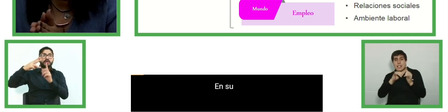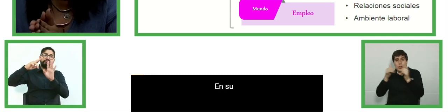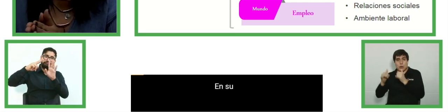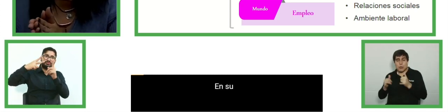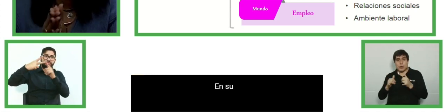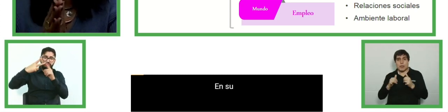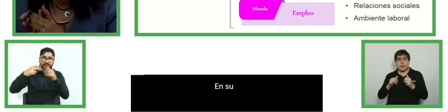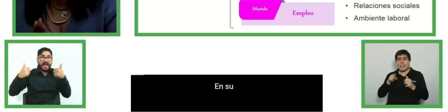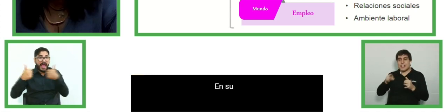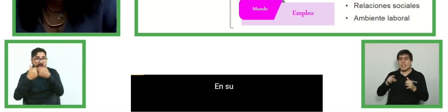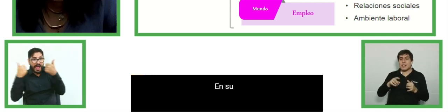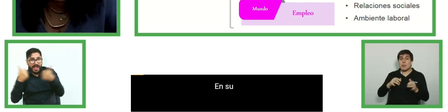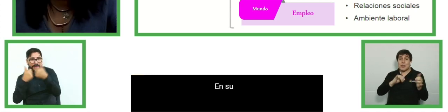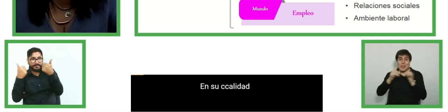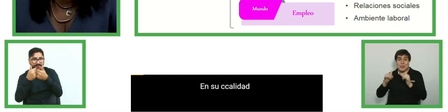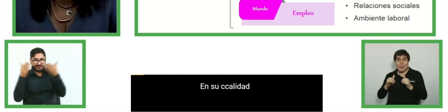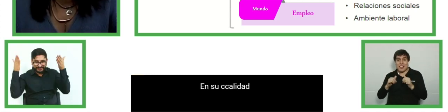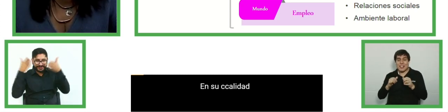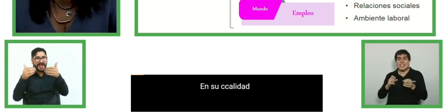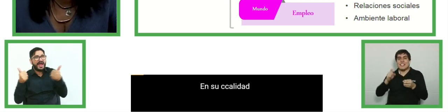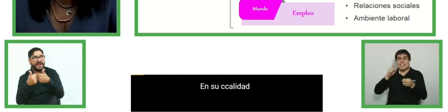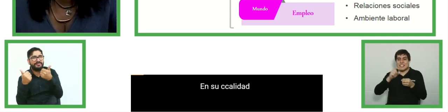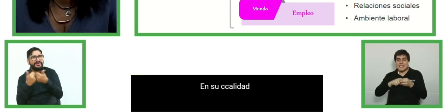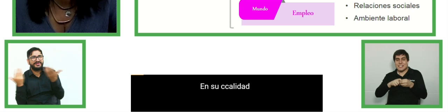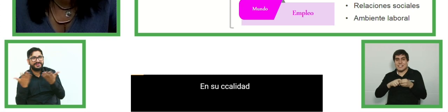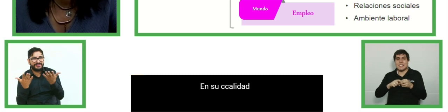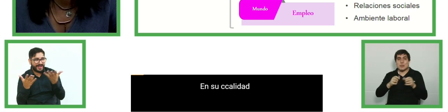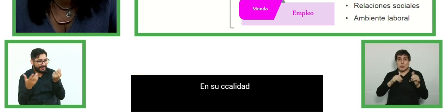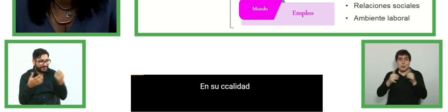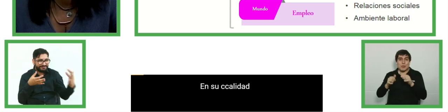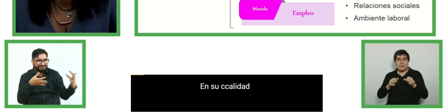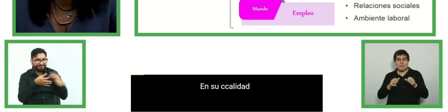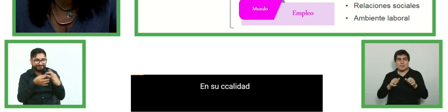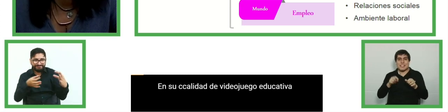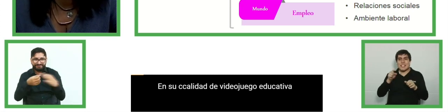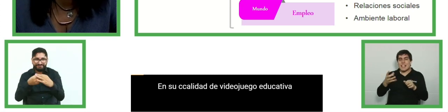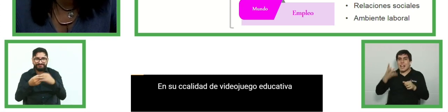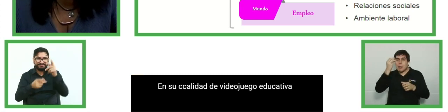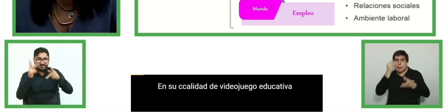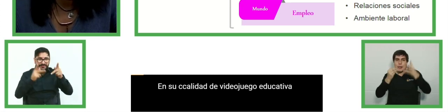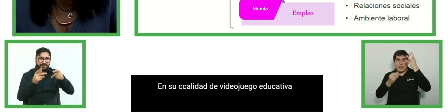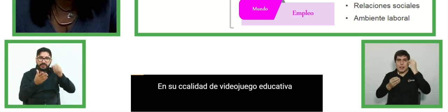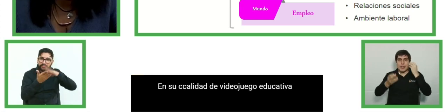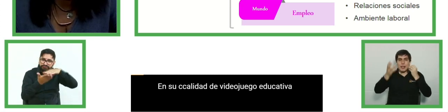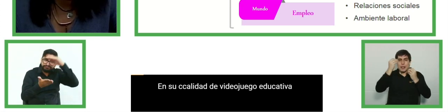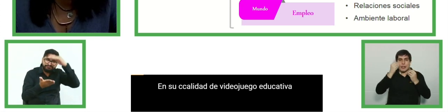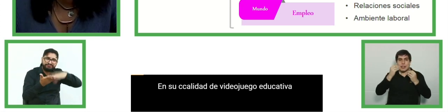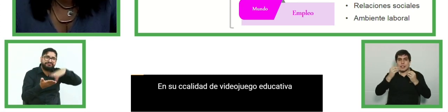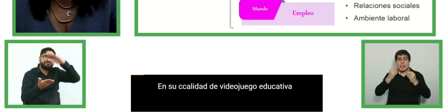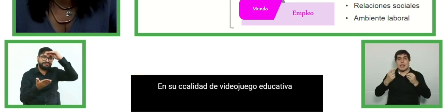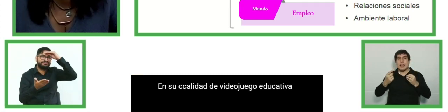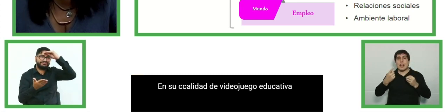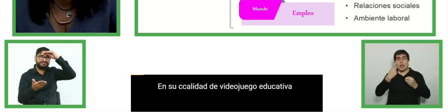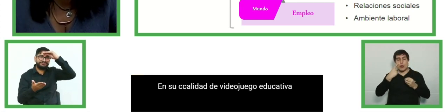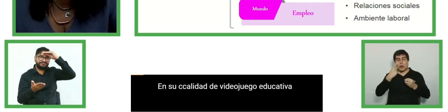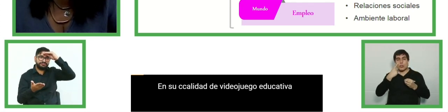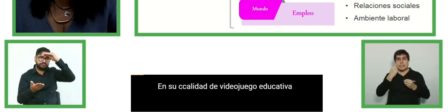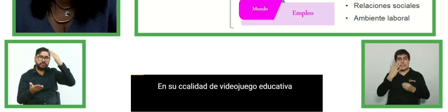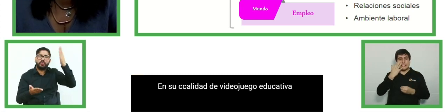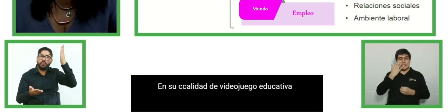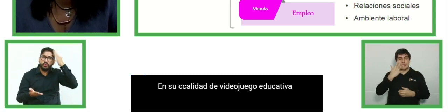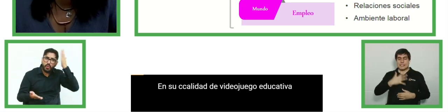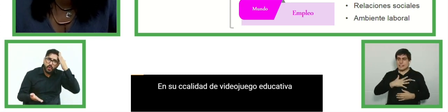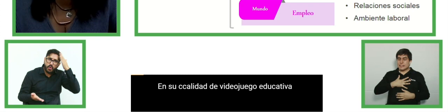users the possibility to learn to manage emotions, respond correctly in